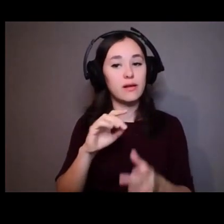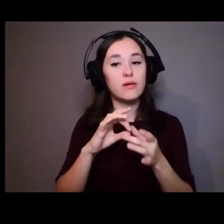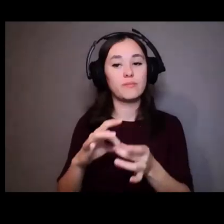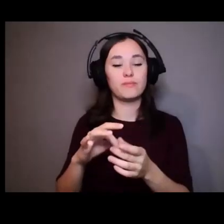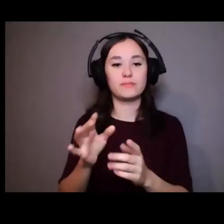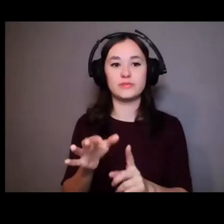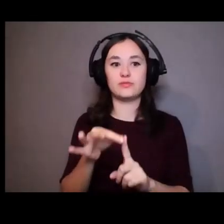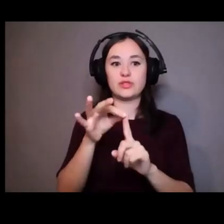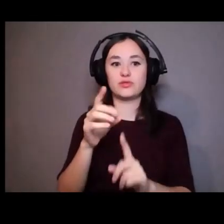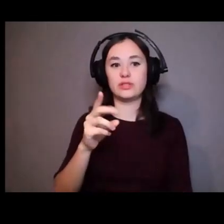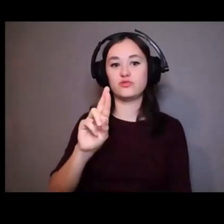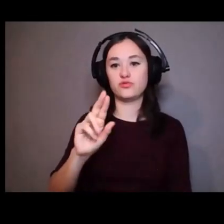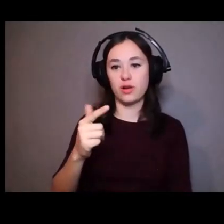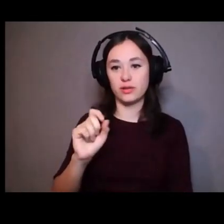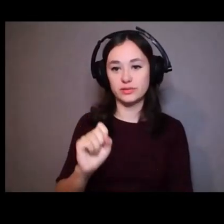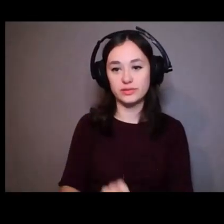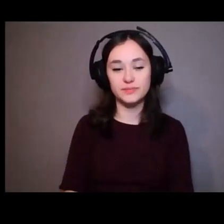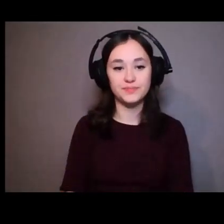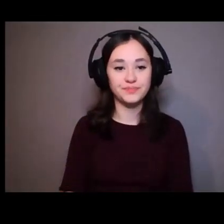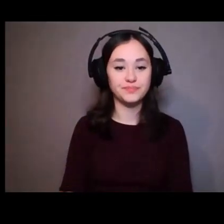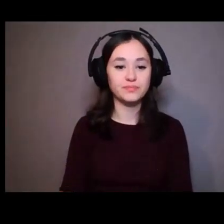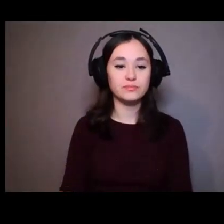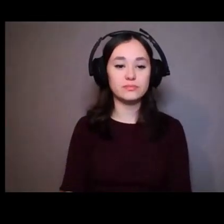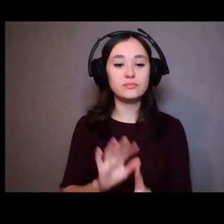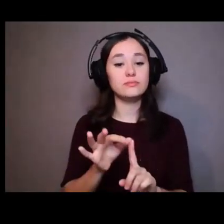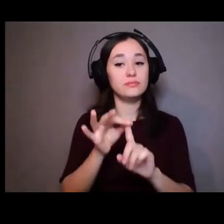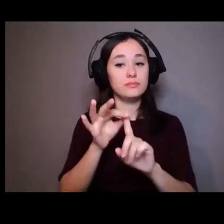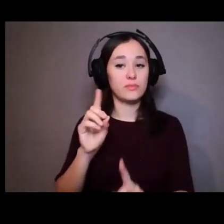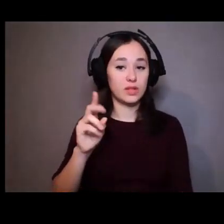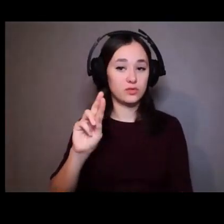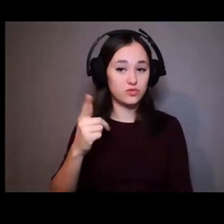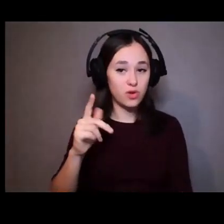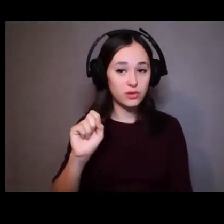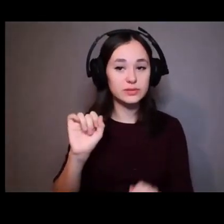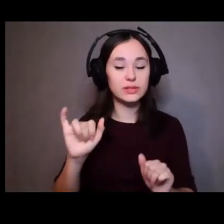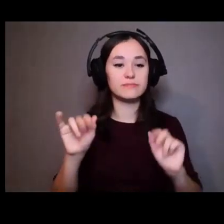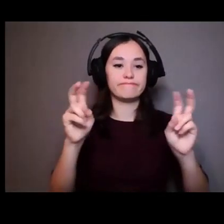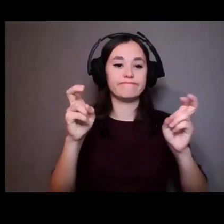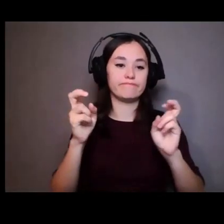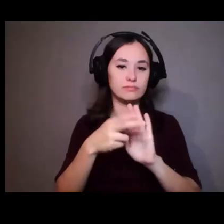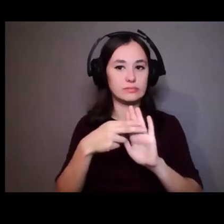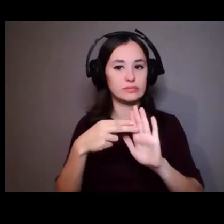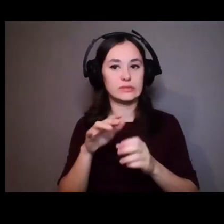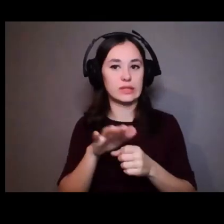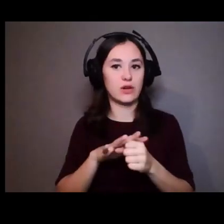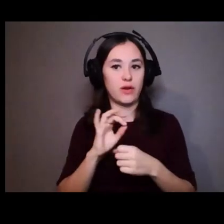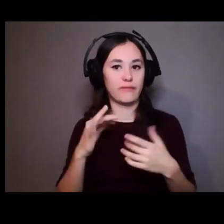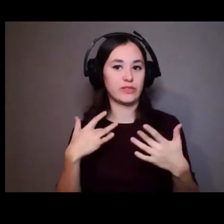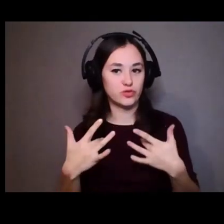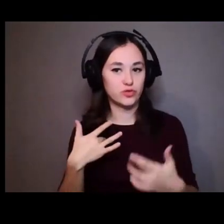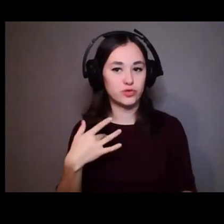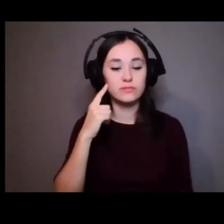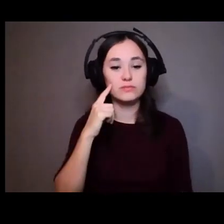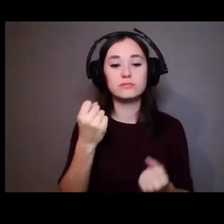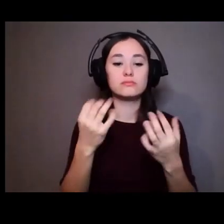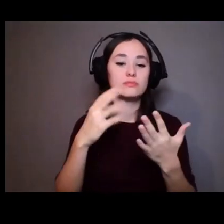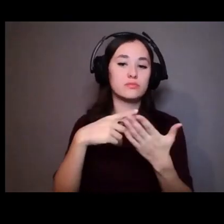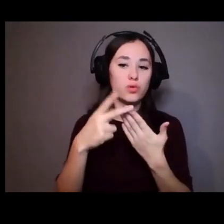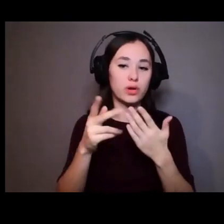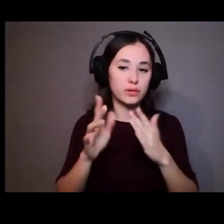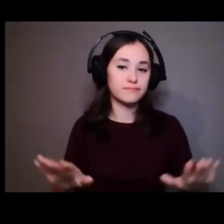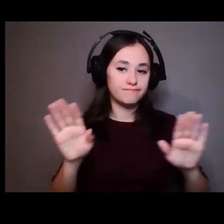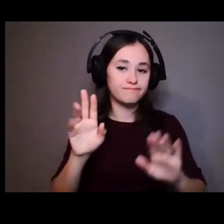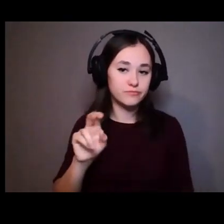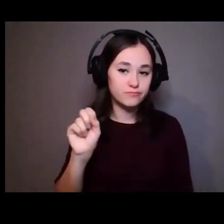drugs. Specialty drugs has been identified as an area of concern for many Medicaid programs across the country, and